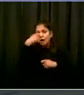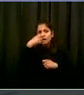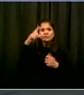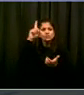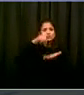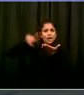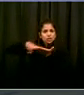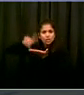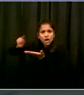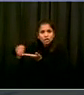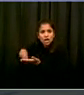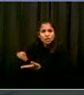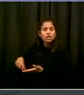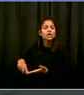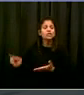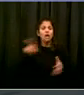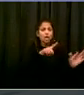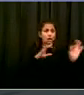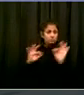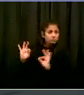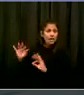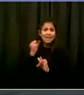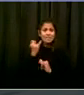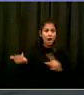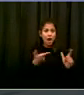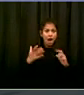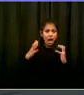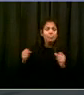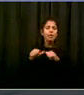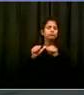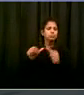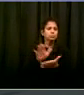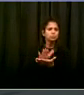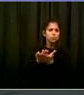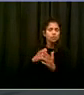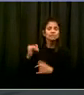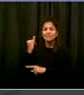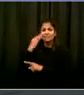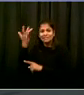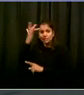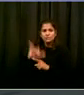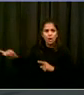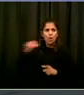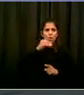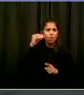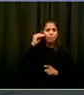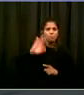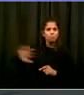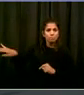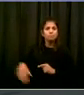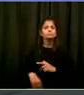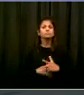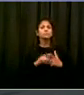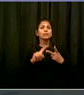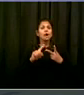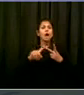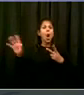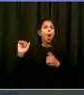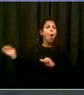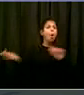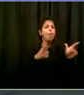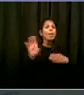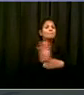remain open. Public and non-public will remain open in the yellow zones. they'll be subject to mandatory weekly